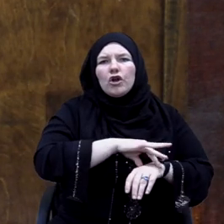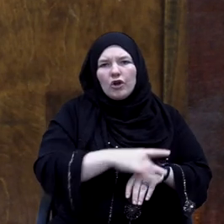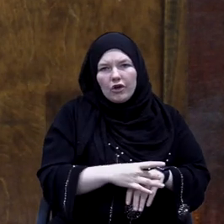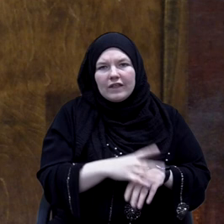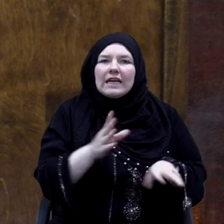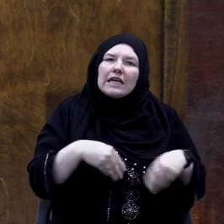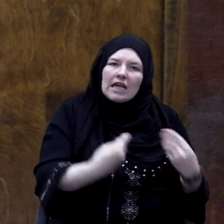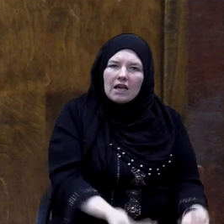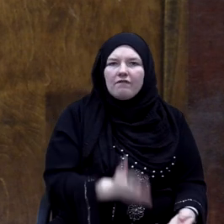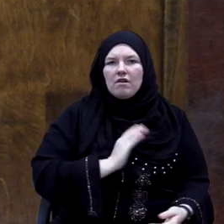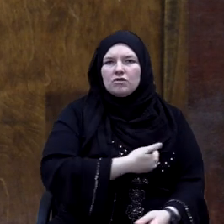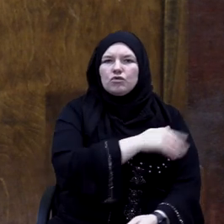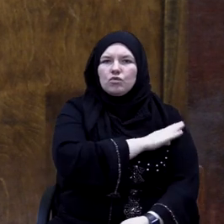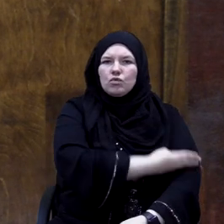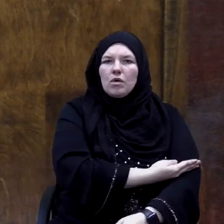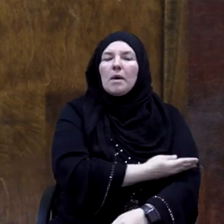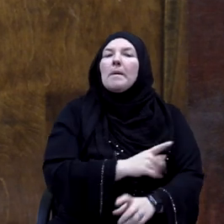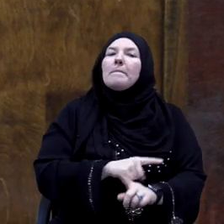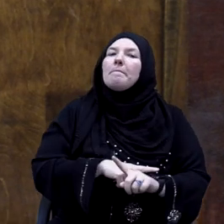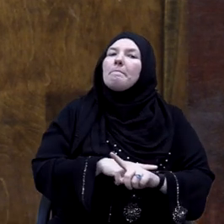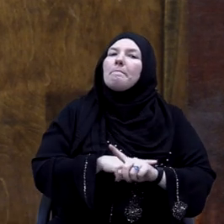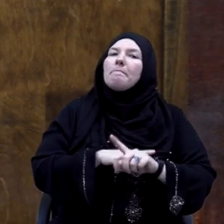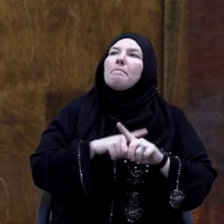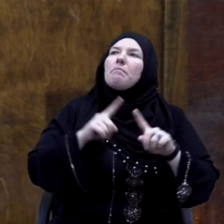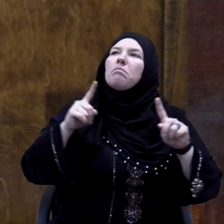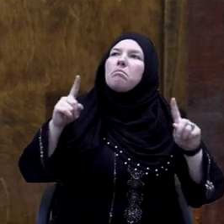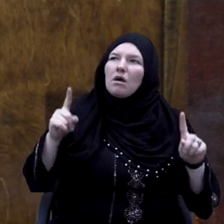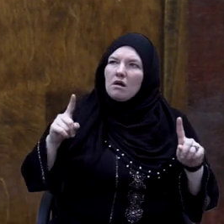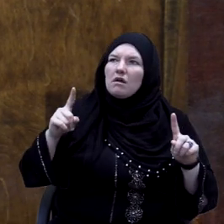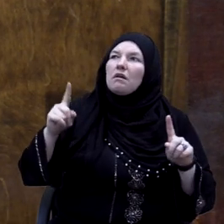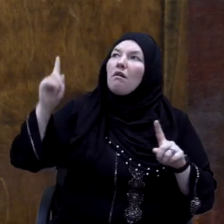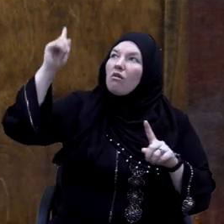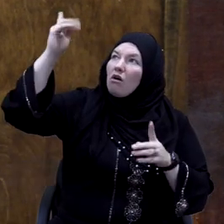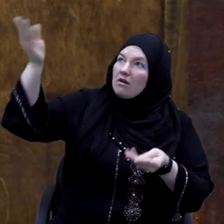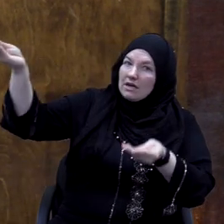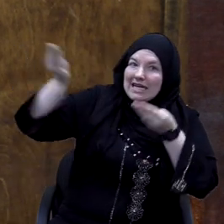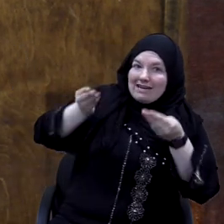He gave, He expects some gratitude.